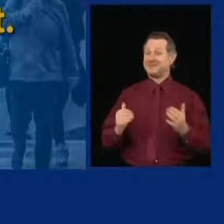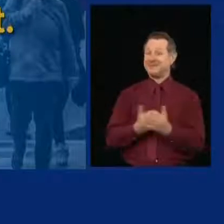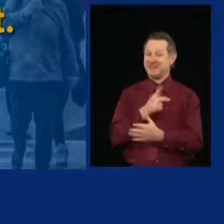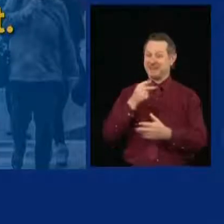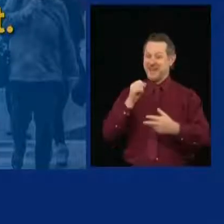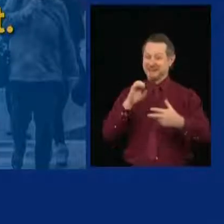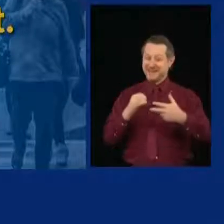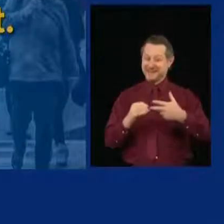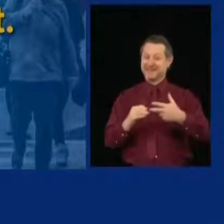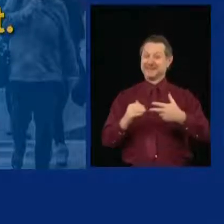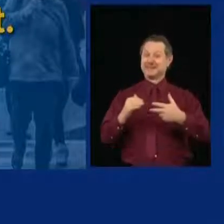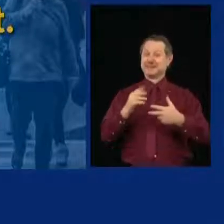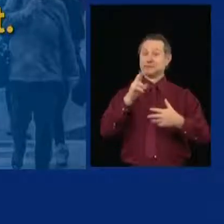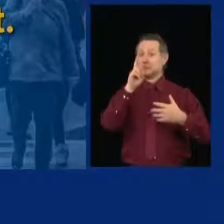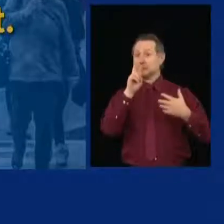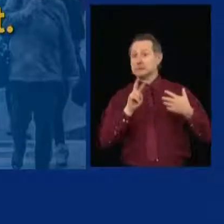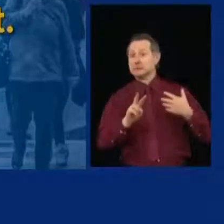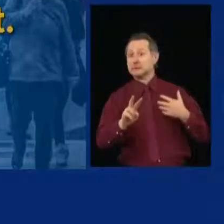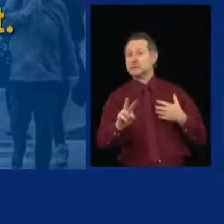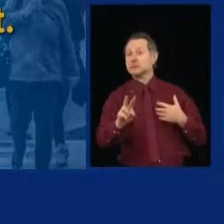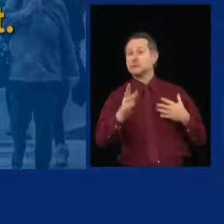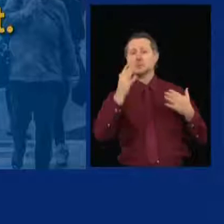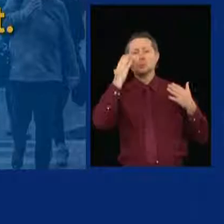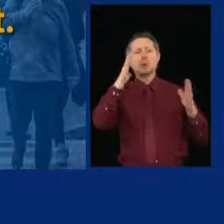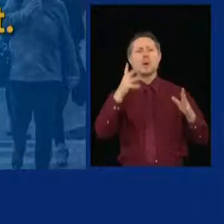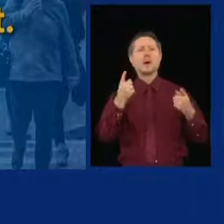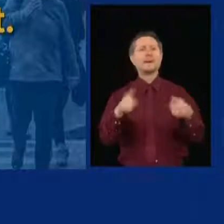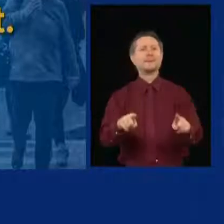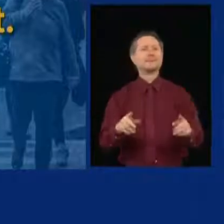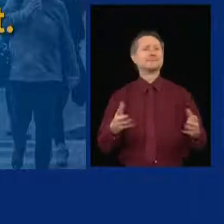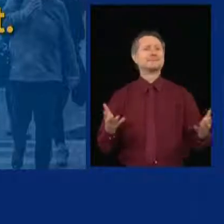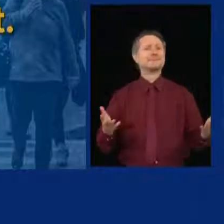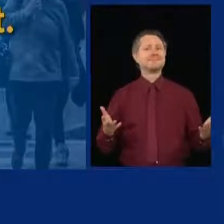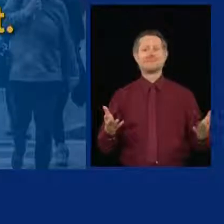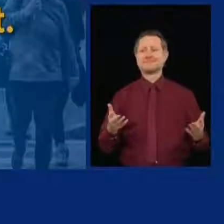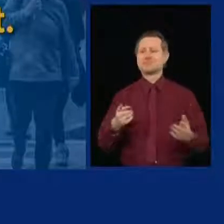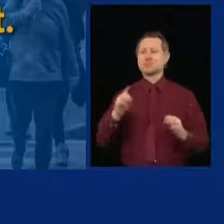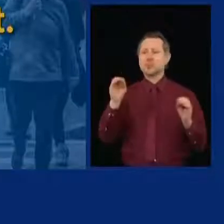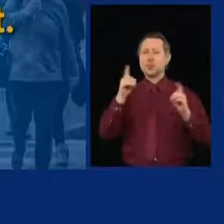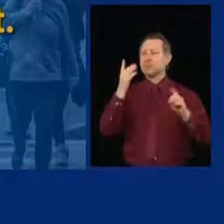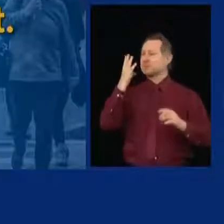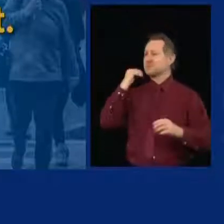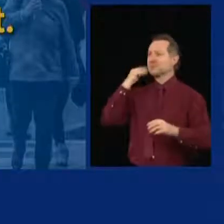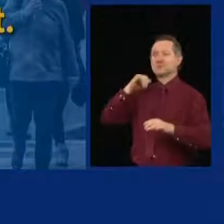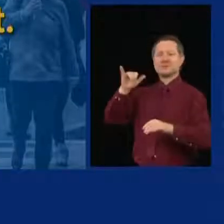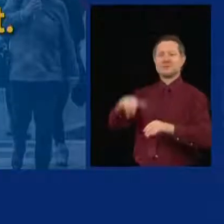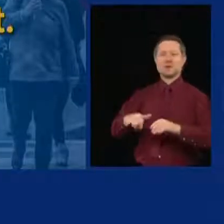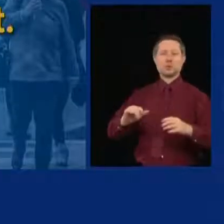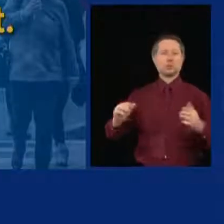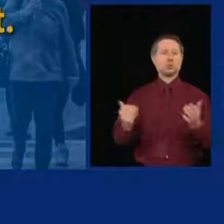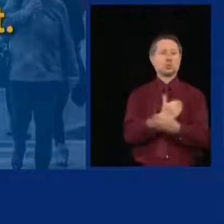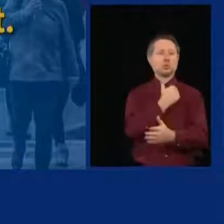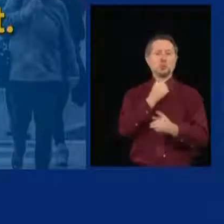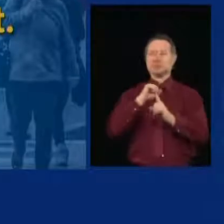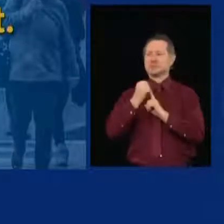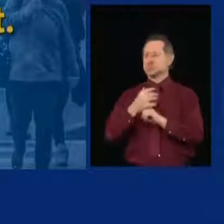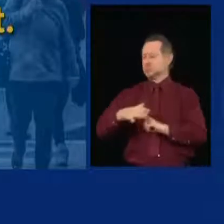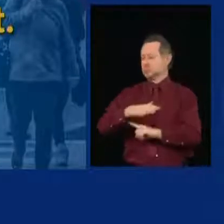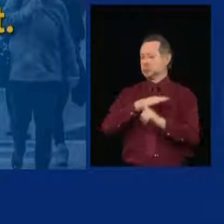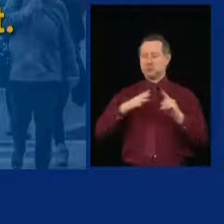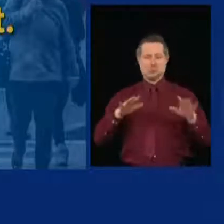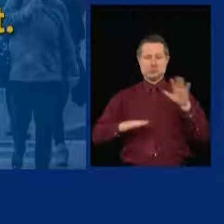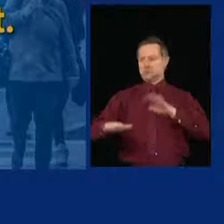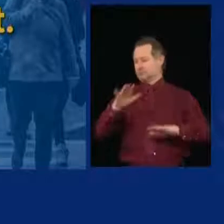unknown phase. Nobody can tell you exactly what happens because nobody has been here before. That's stone to stone across the